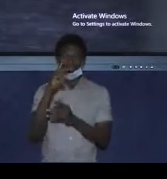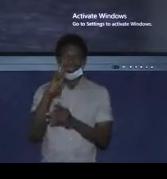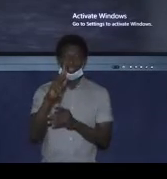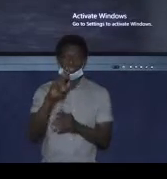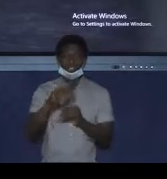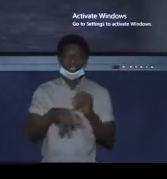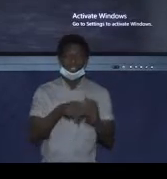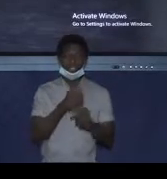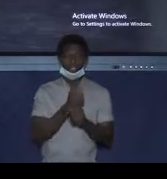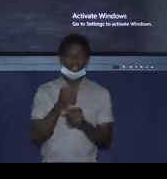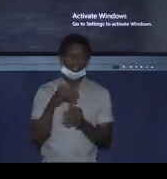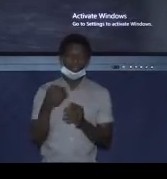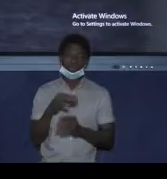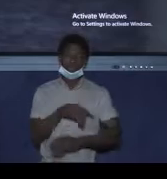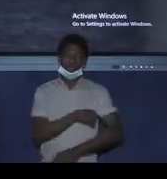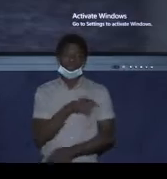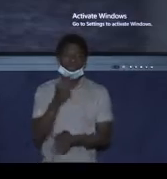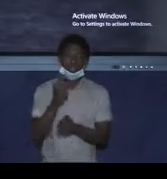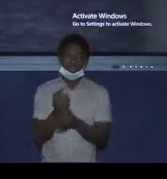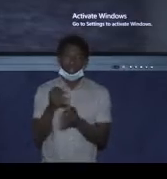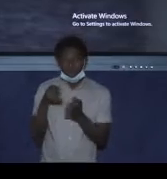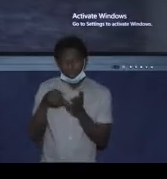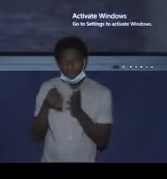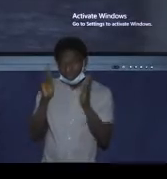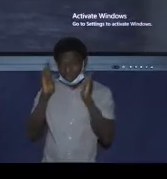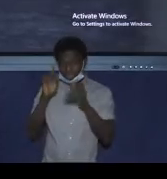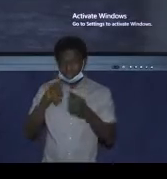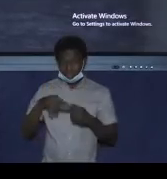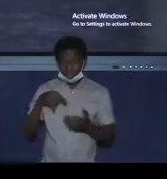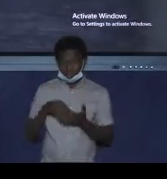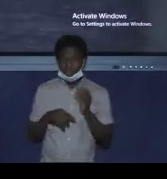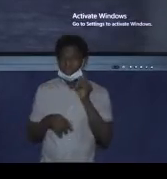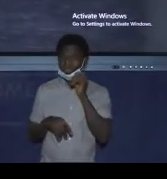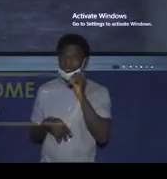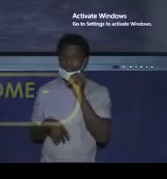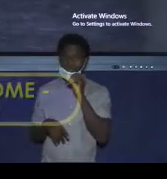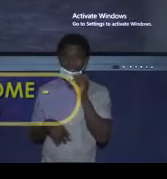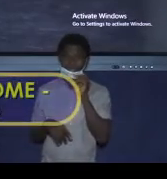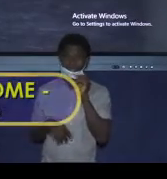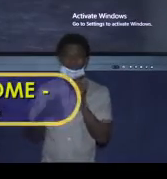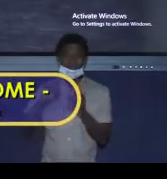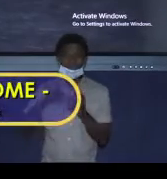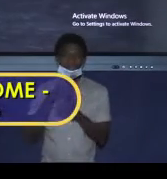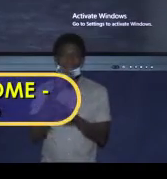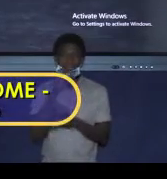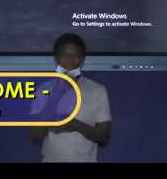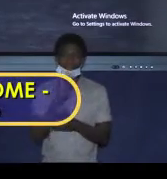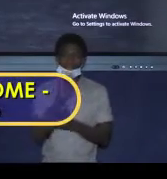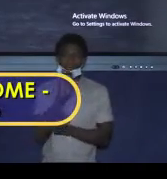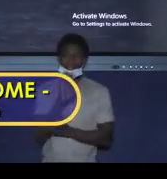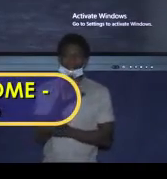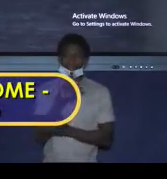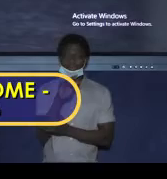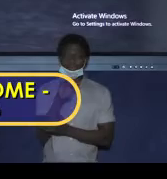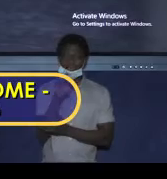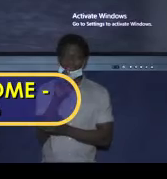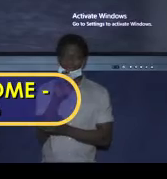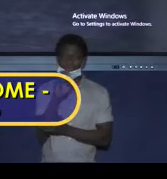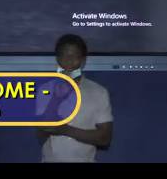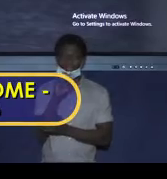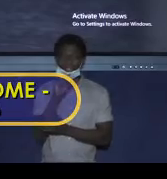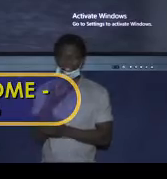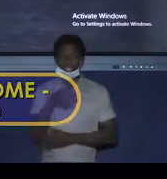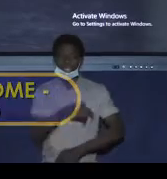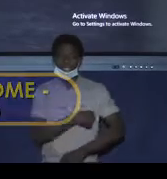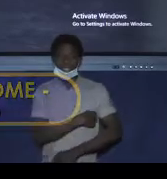So just pay attention to this. Types of thermometer. The first one is clinical thermometer. Say